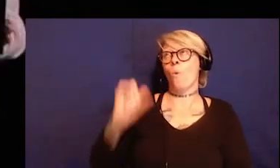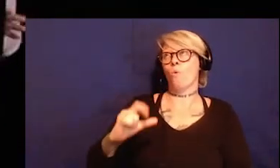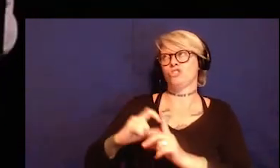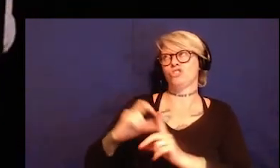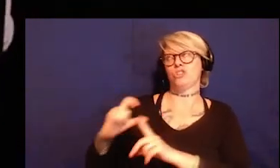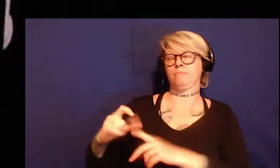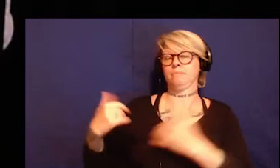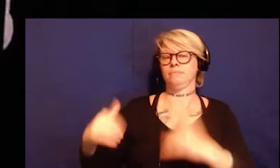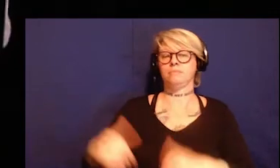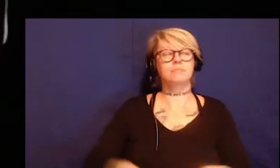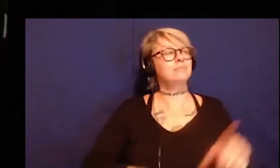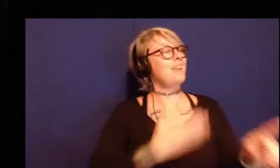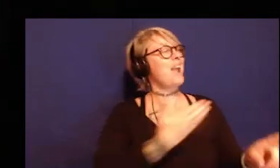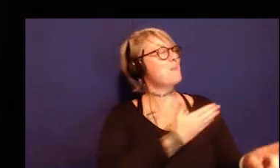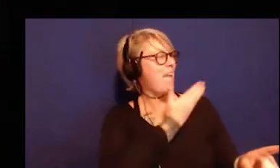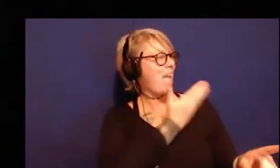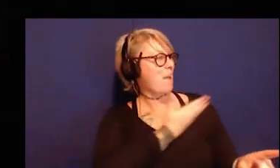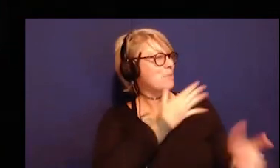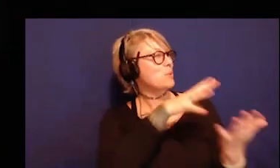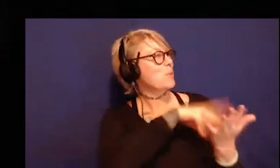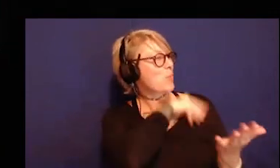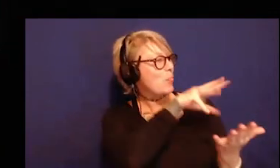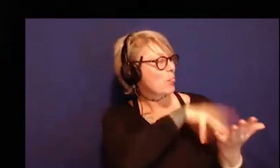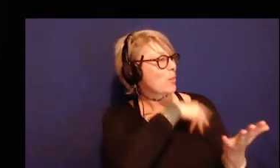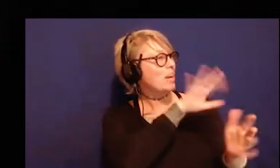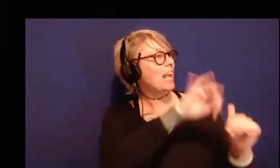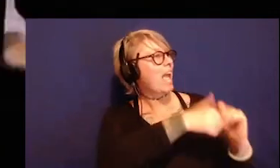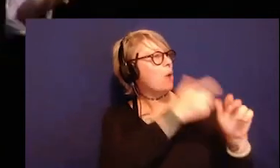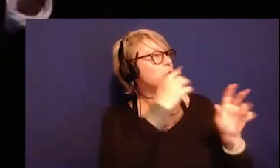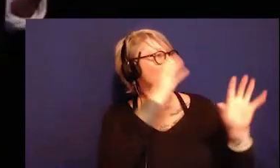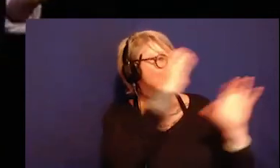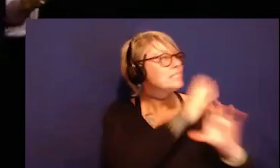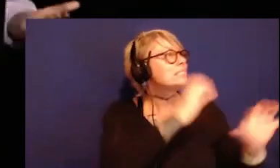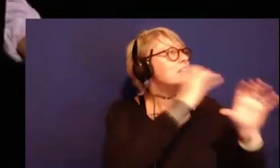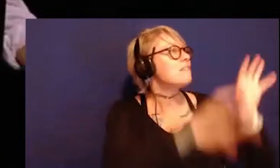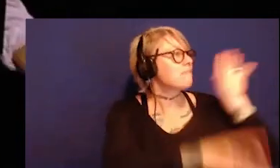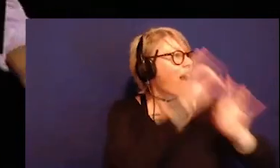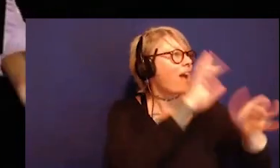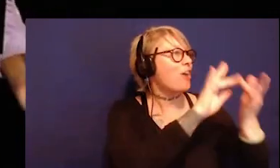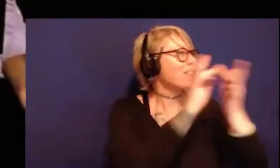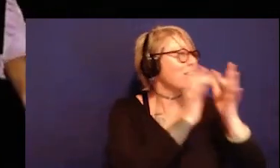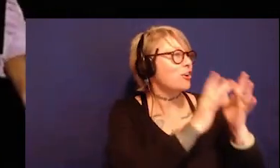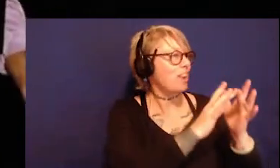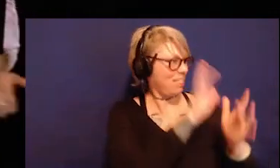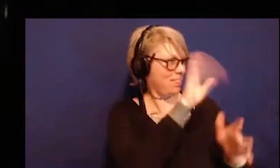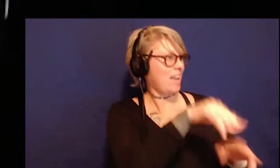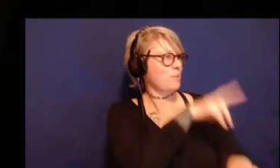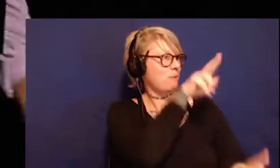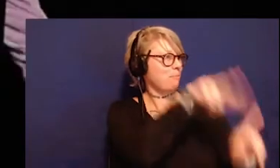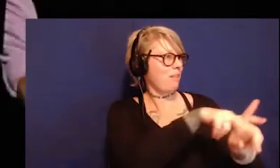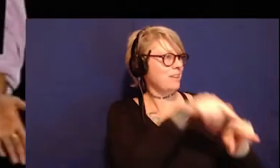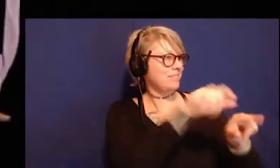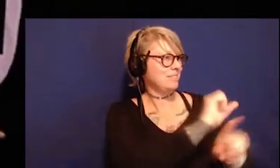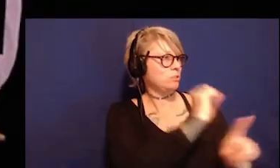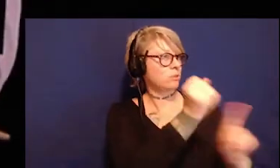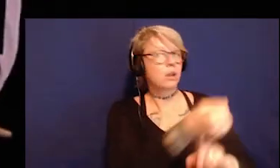I'm glad the skills you learned tracking down Abigail are so transferable. Well, I wouldn't have to use them in this situation if you just told me you were dating